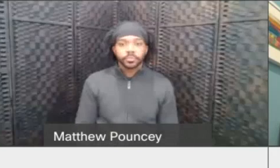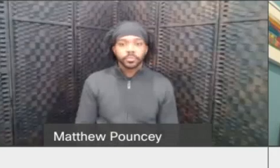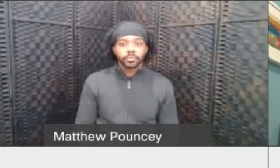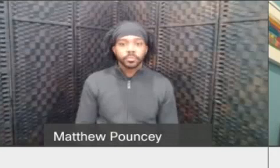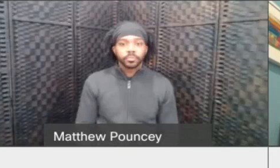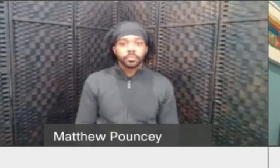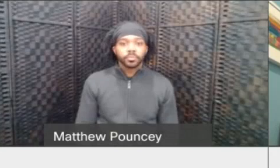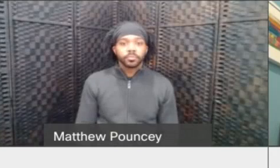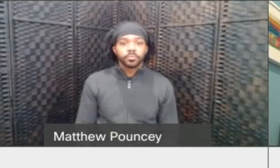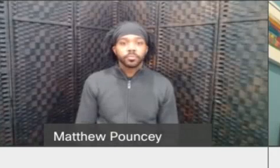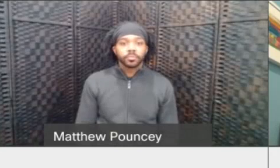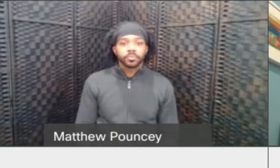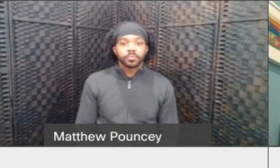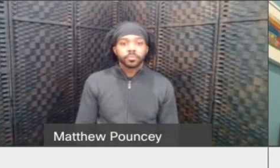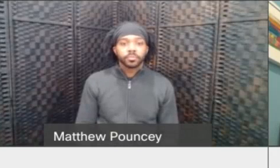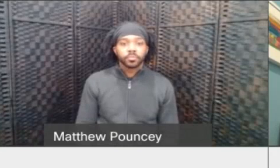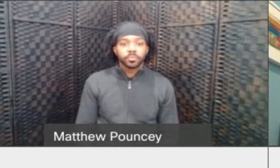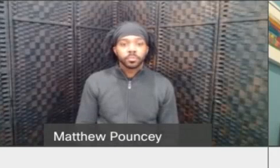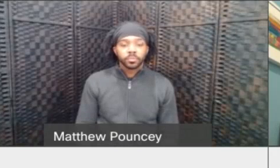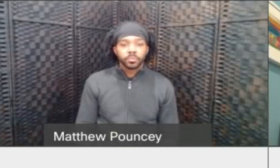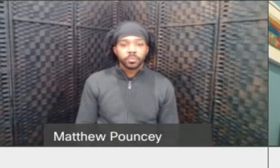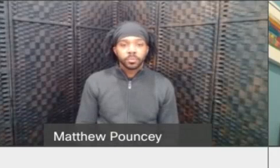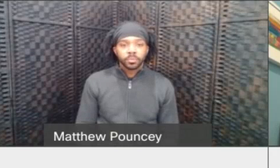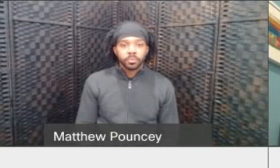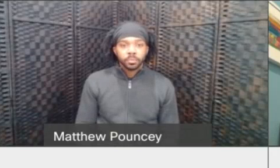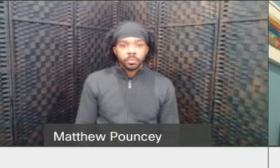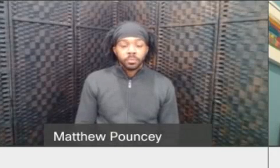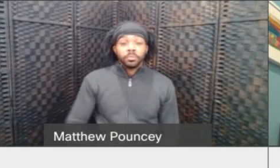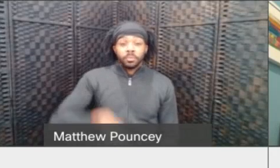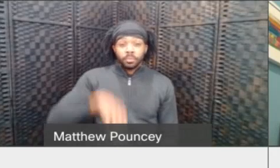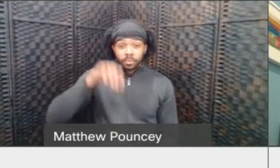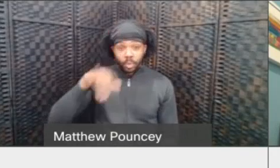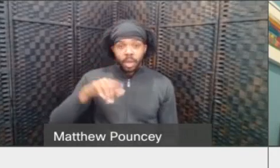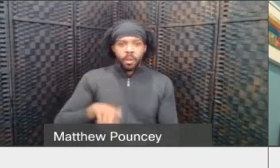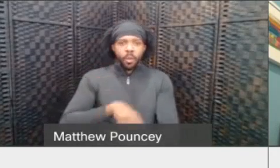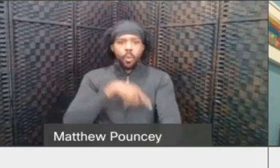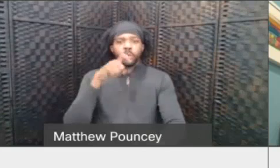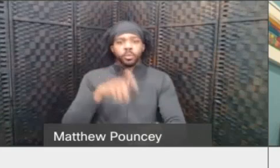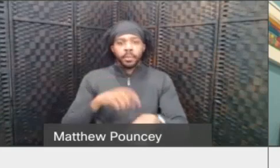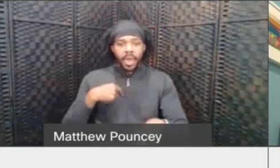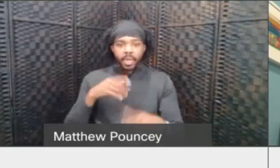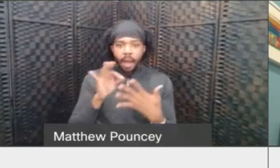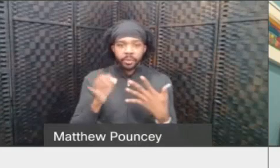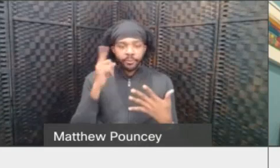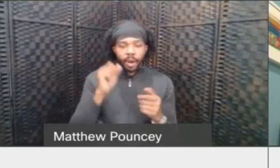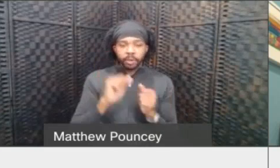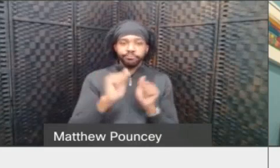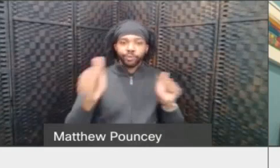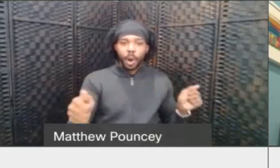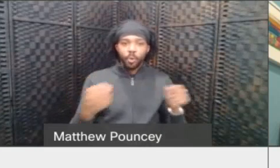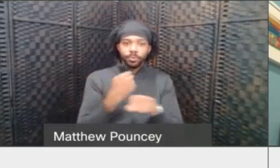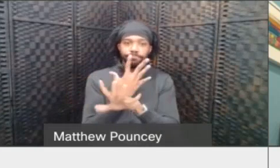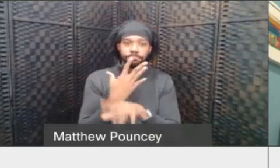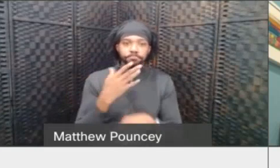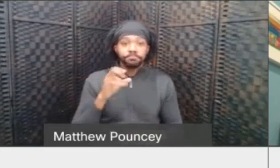For a very long period of time, remote was available, and that was a question, as we said, over a number